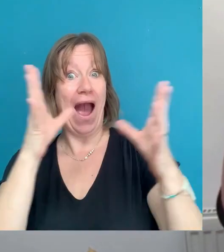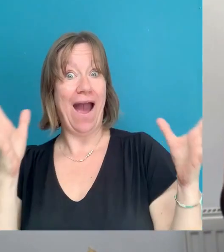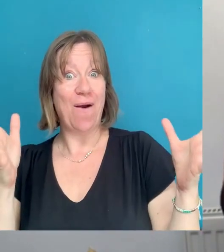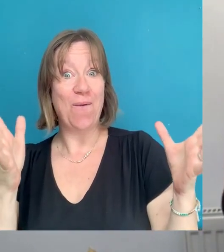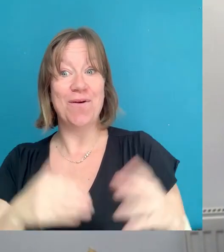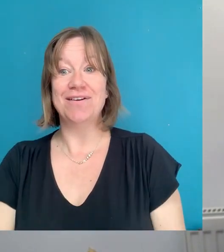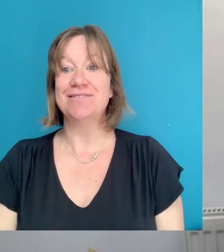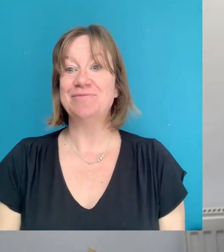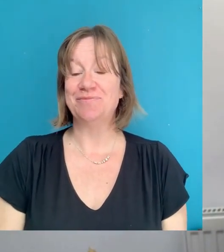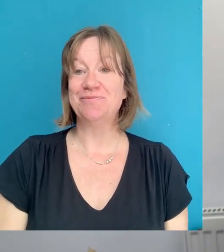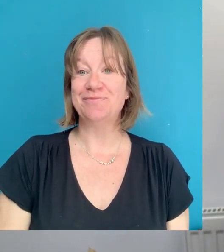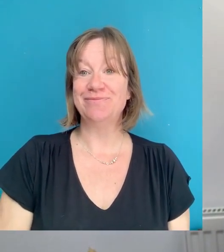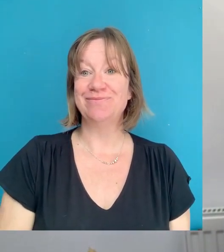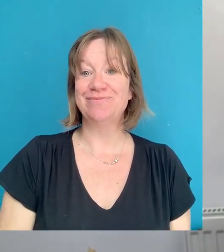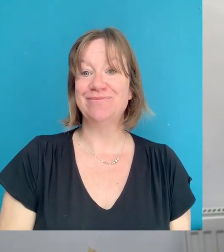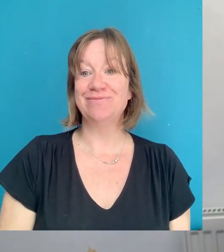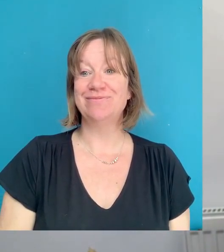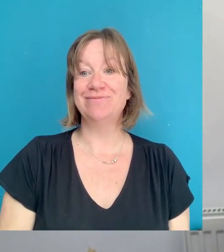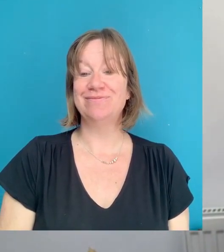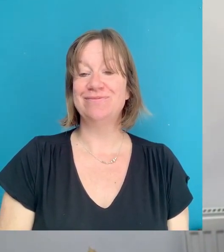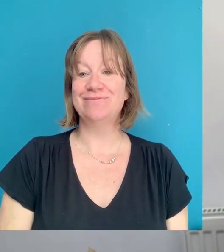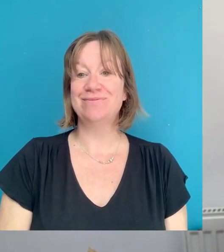vibrant.